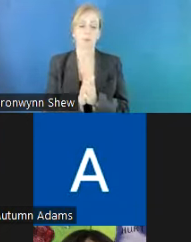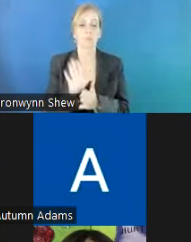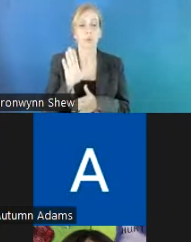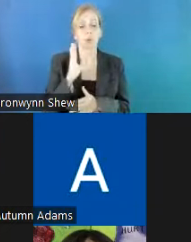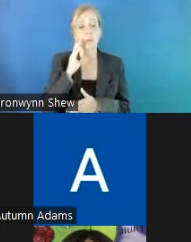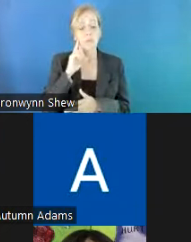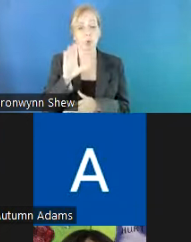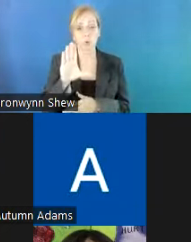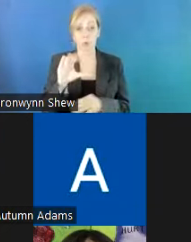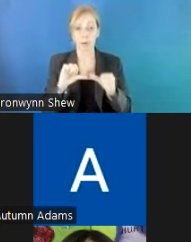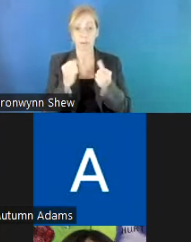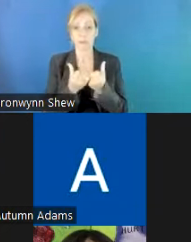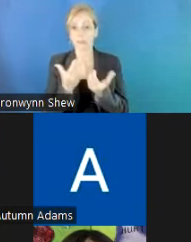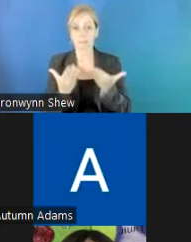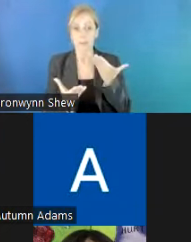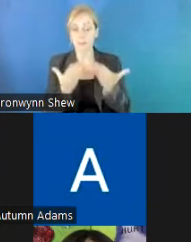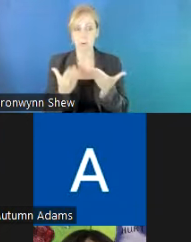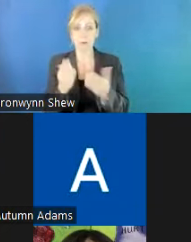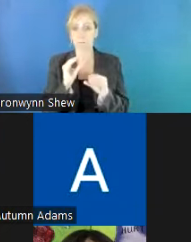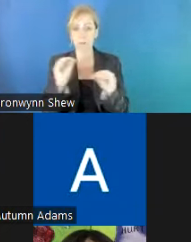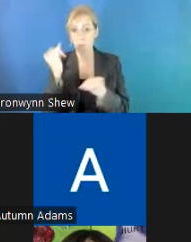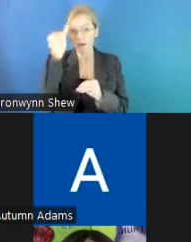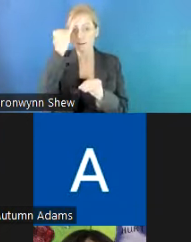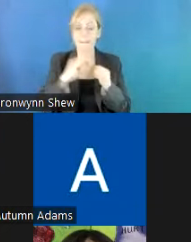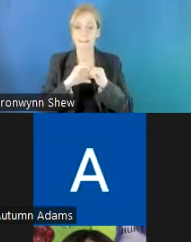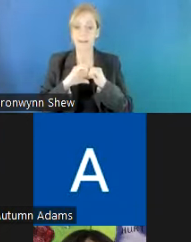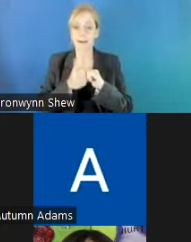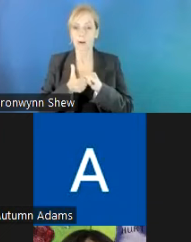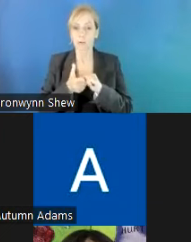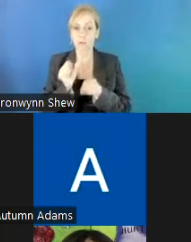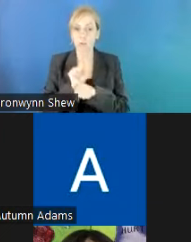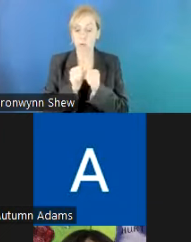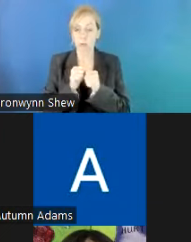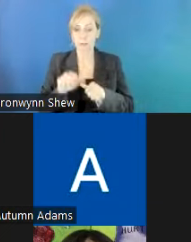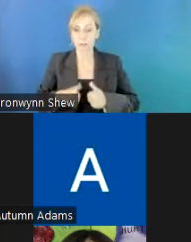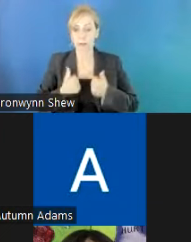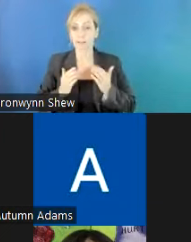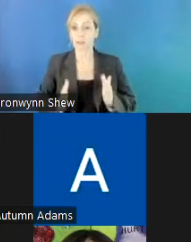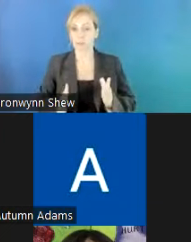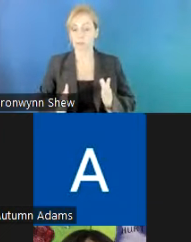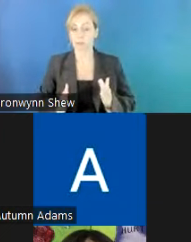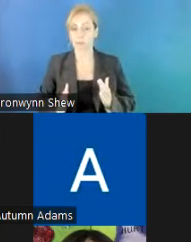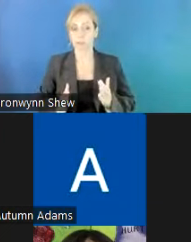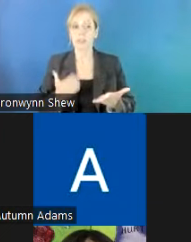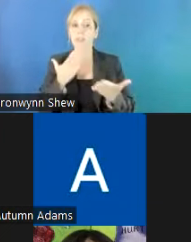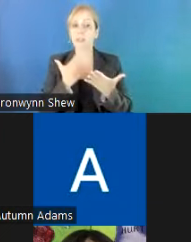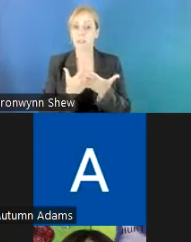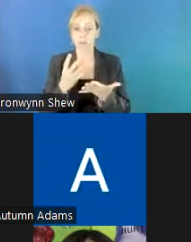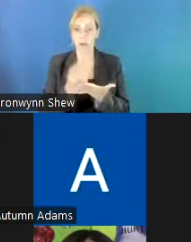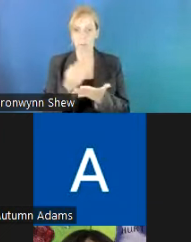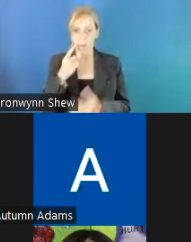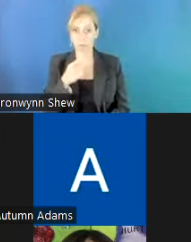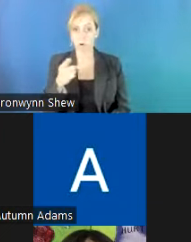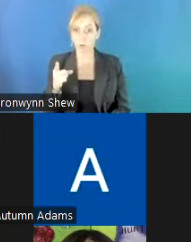these type of survivors. This is a good opportunity for you to develop for your space. Having a picture